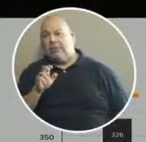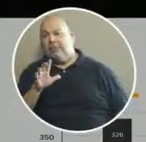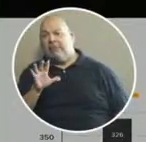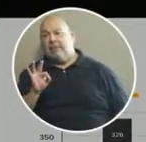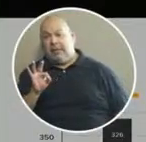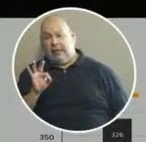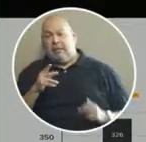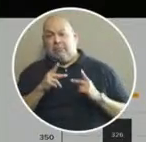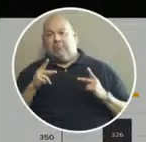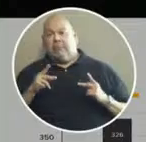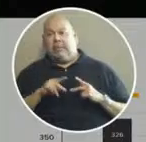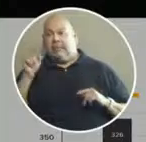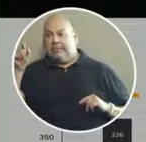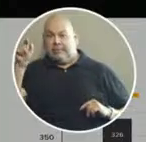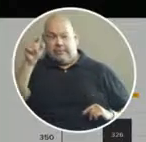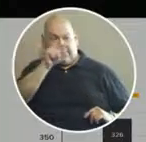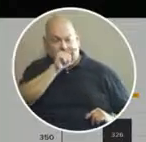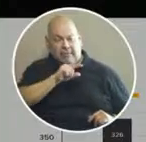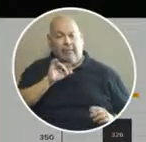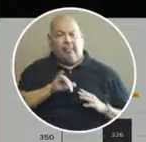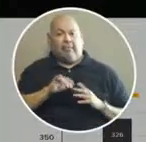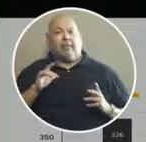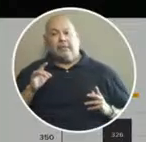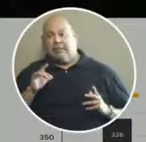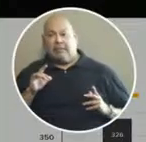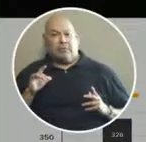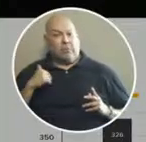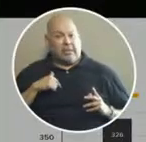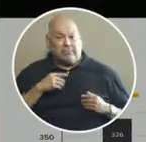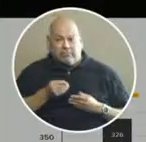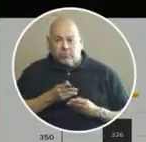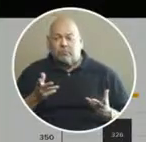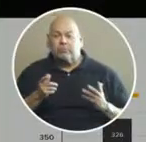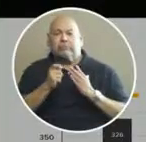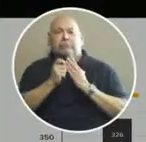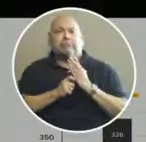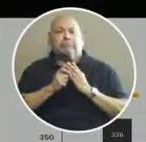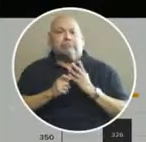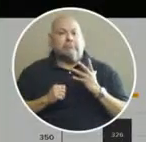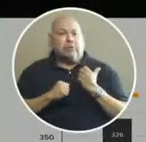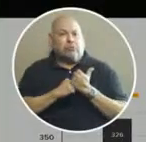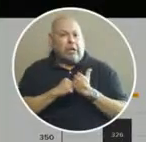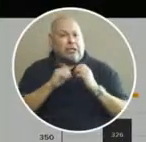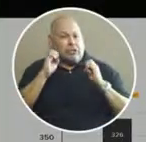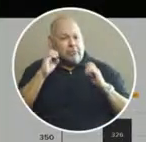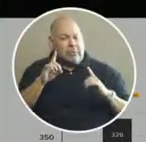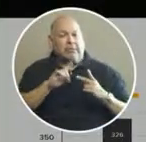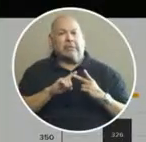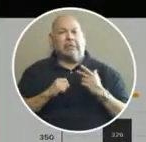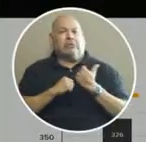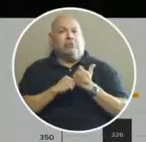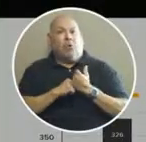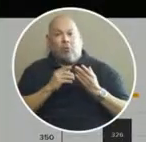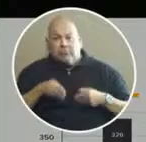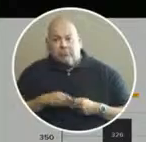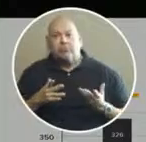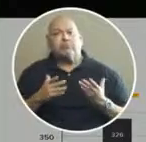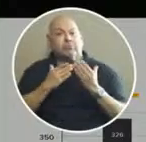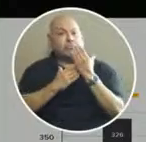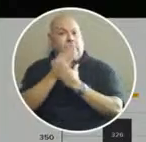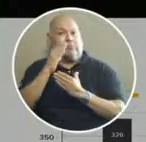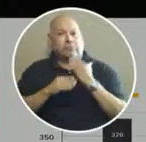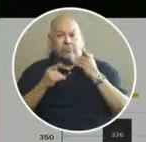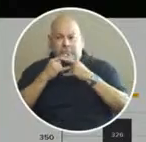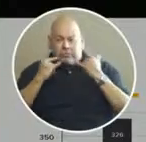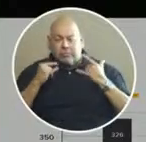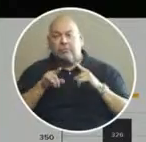359 facilities and provide education material, support with PPEs, also some other